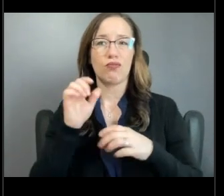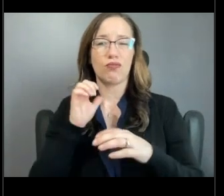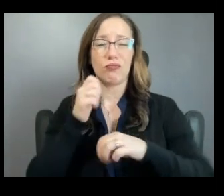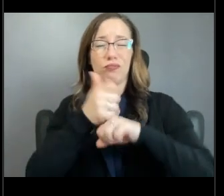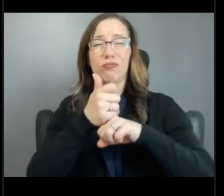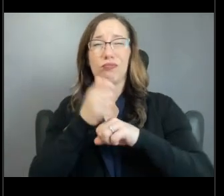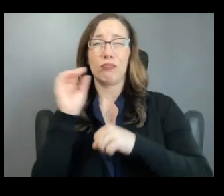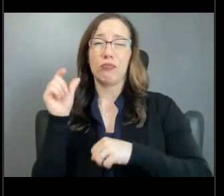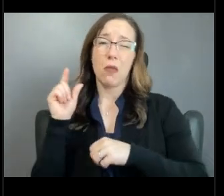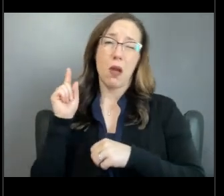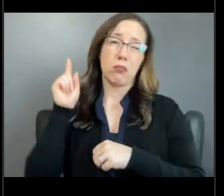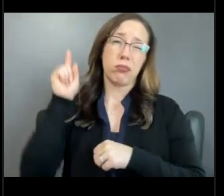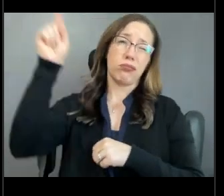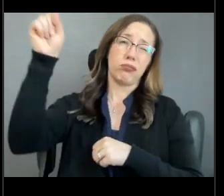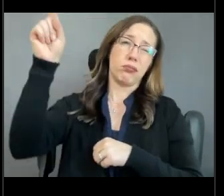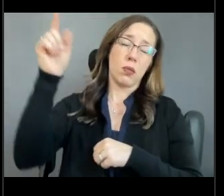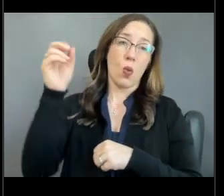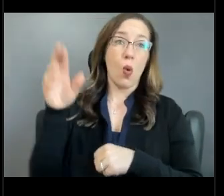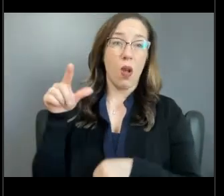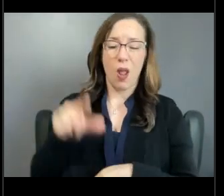high or low.